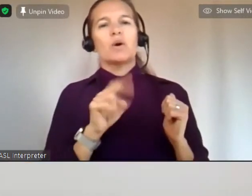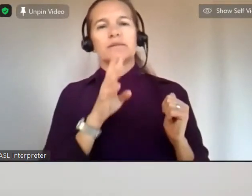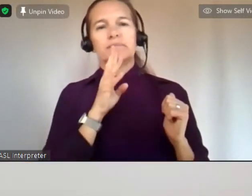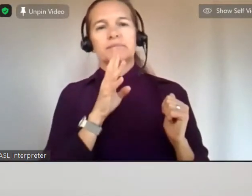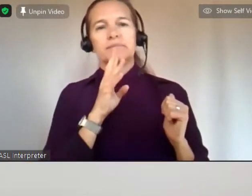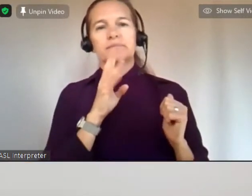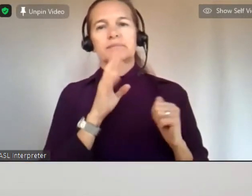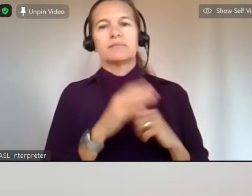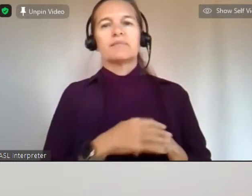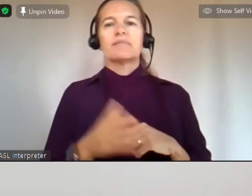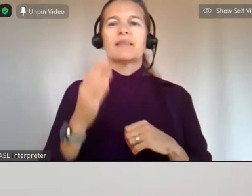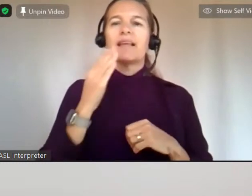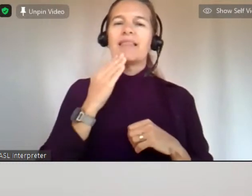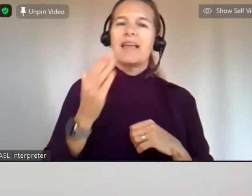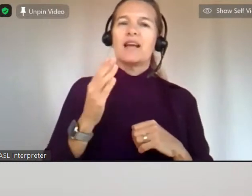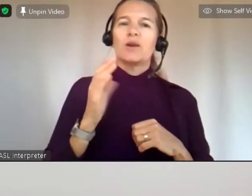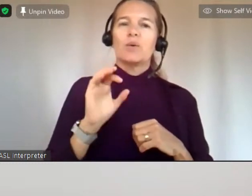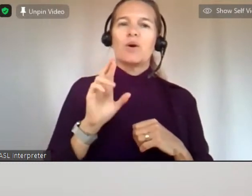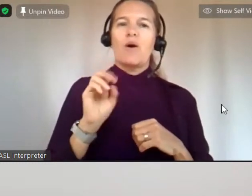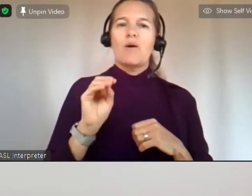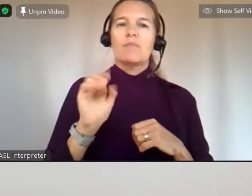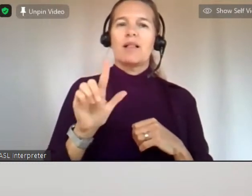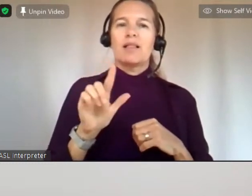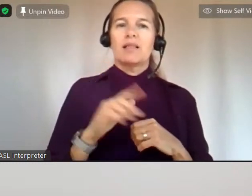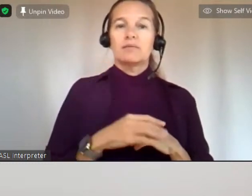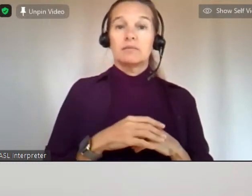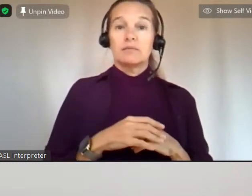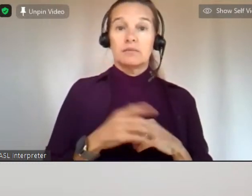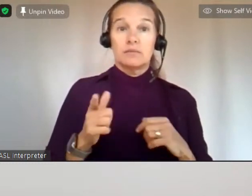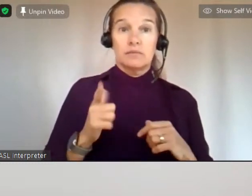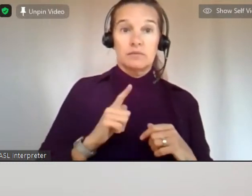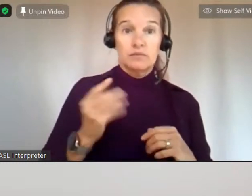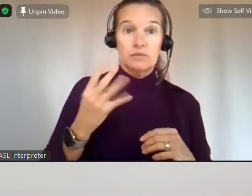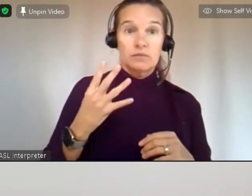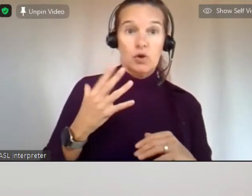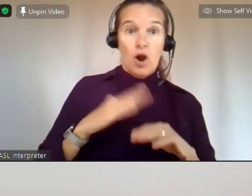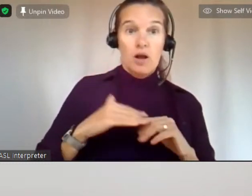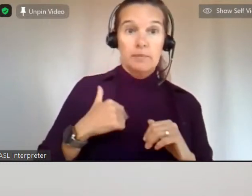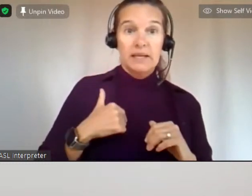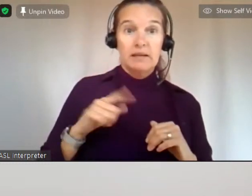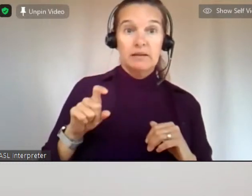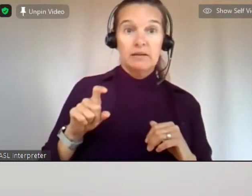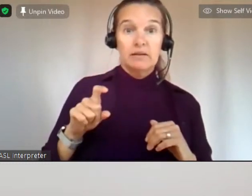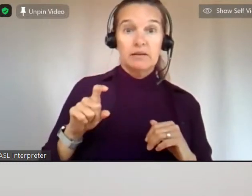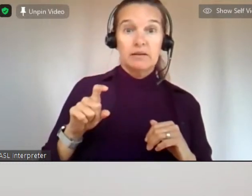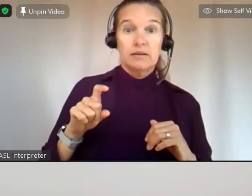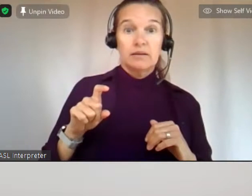Thank you, Carmel. Do we switch over to me?